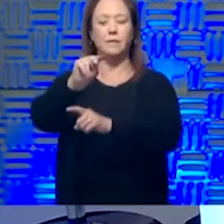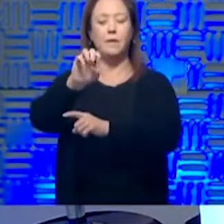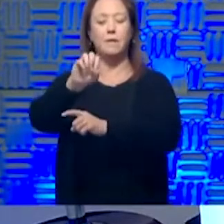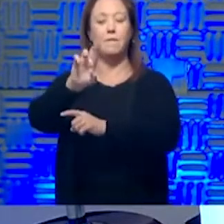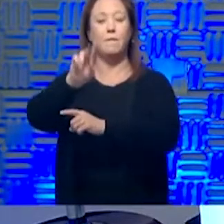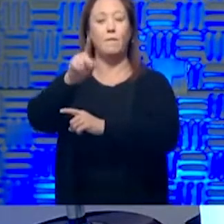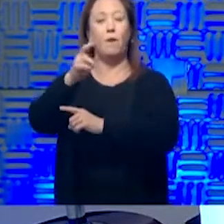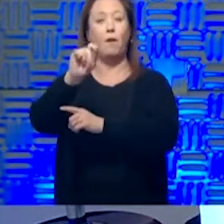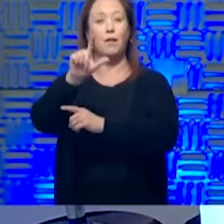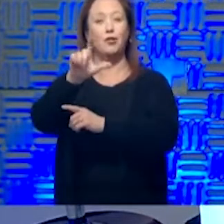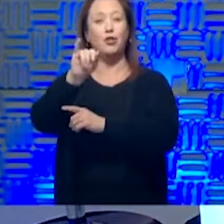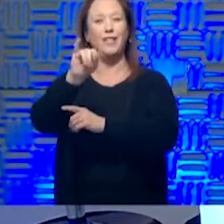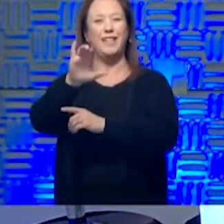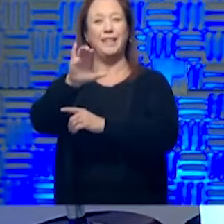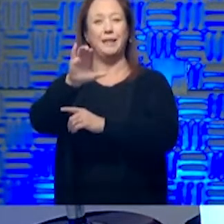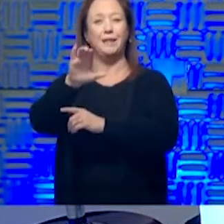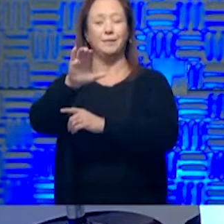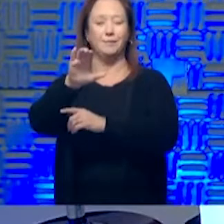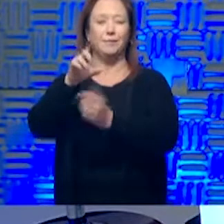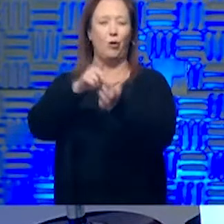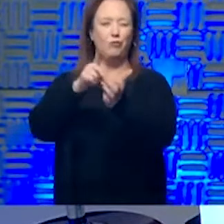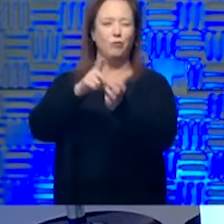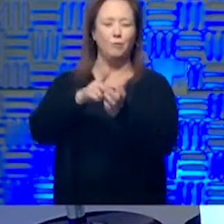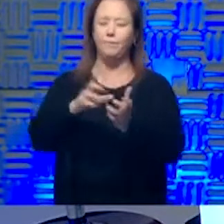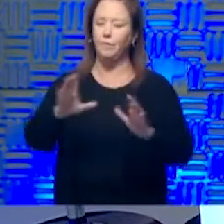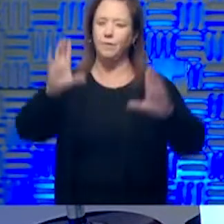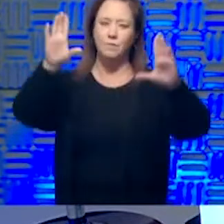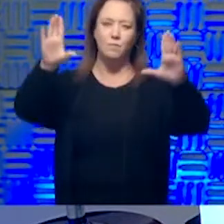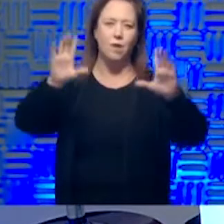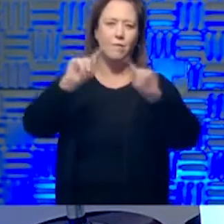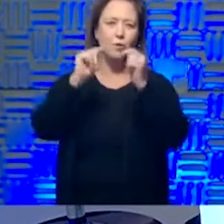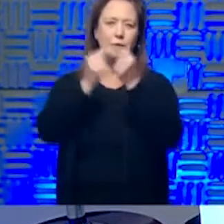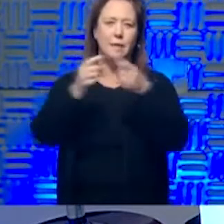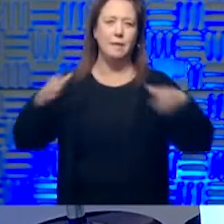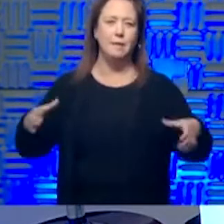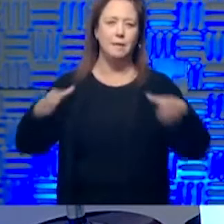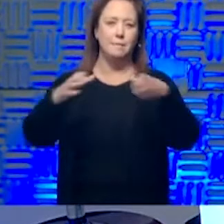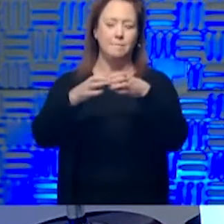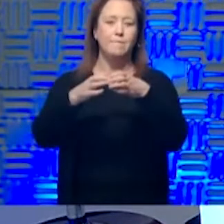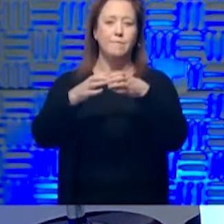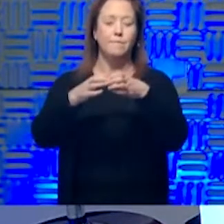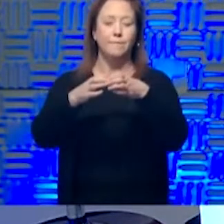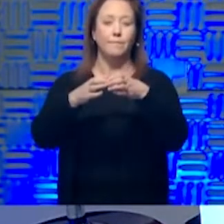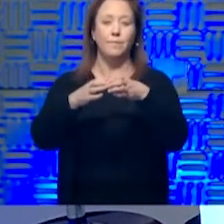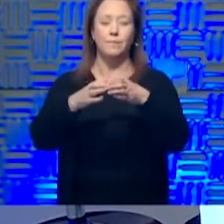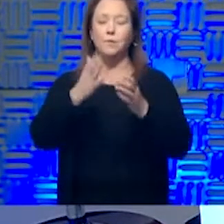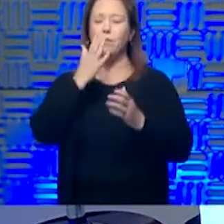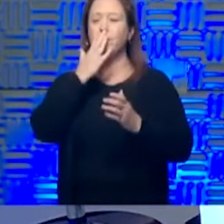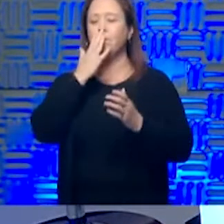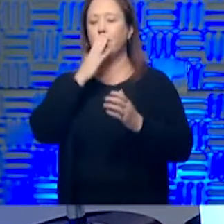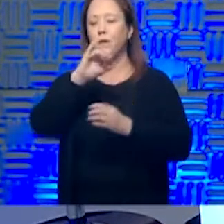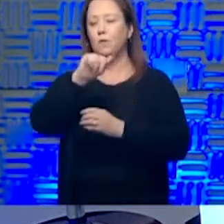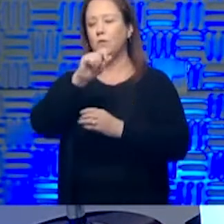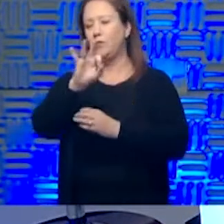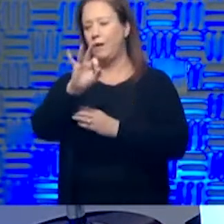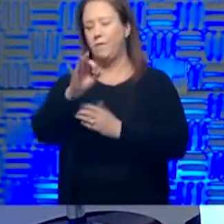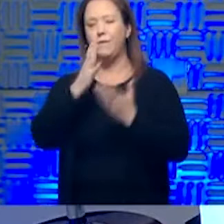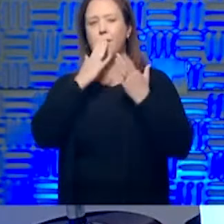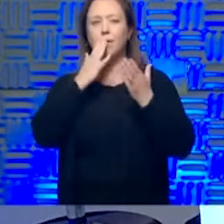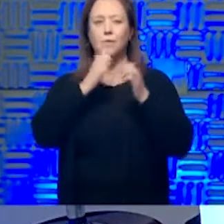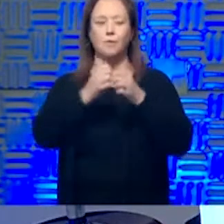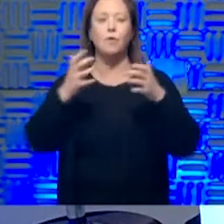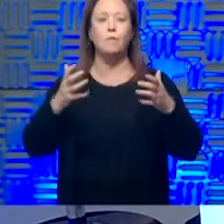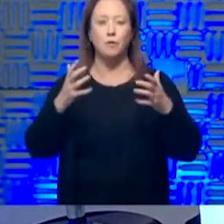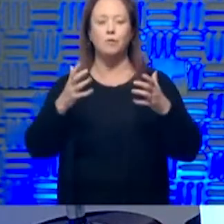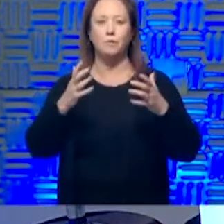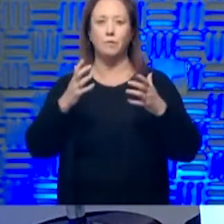So, it's just a remarkable team of people who have come together to do this. And so, Jeff, thank you very much for helping push